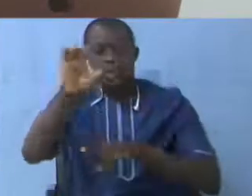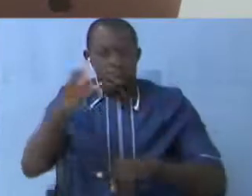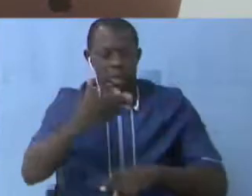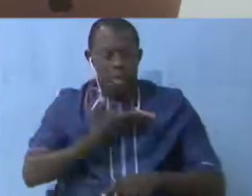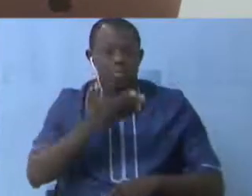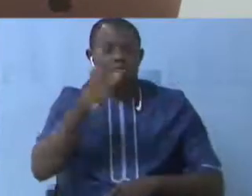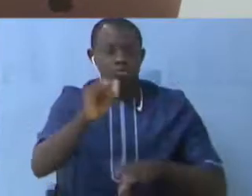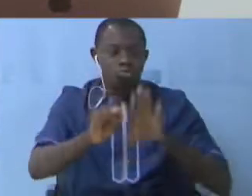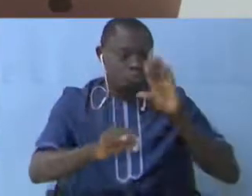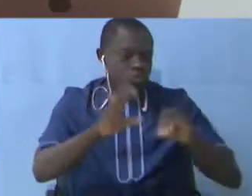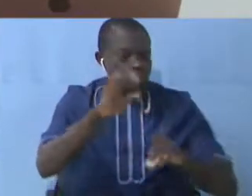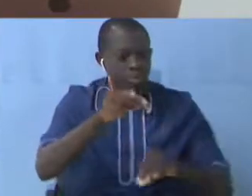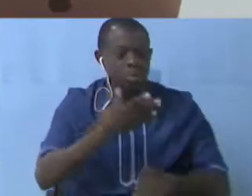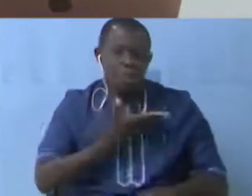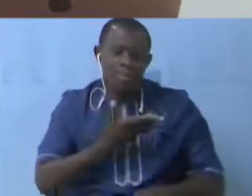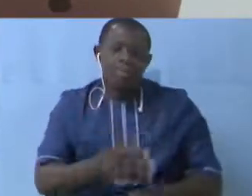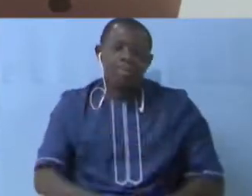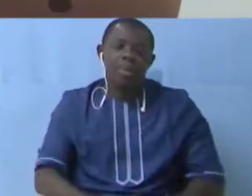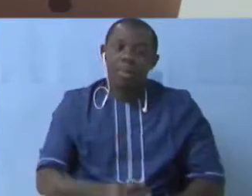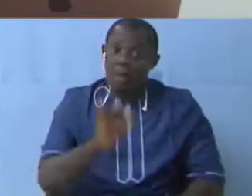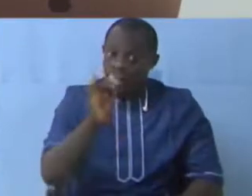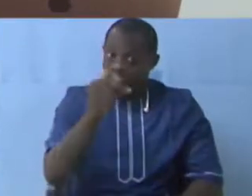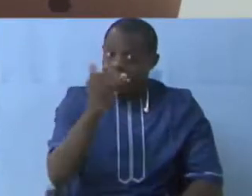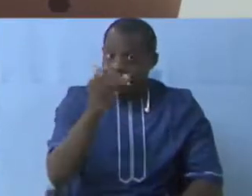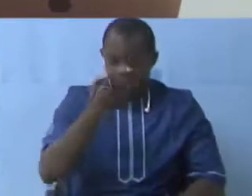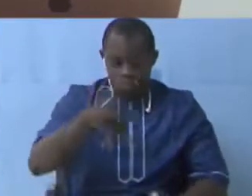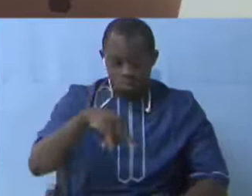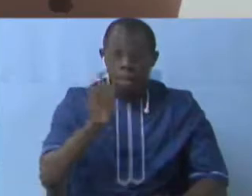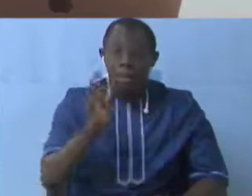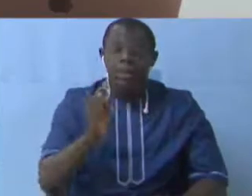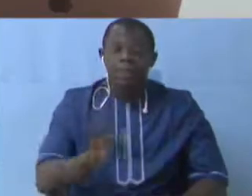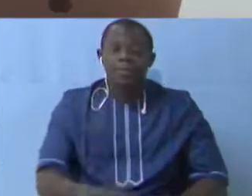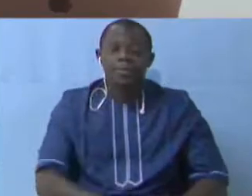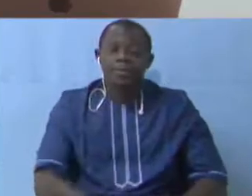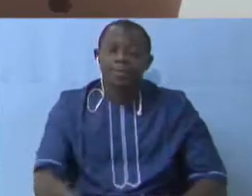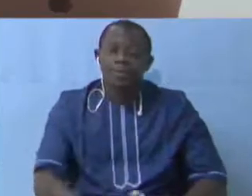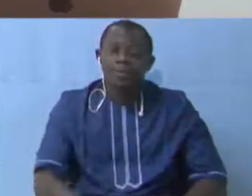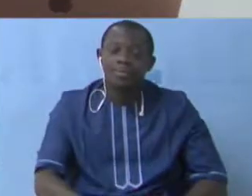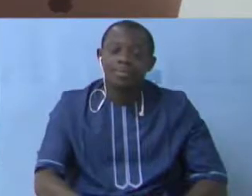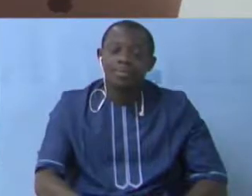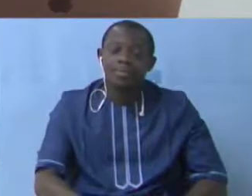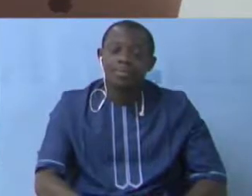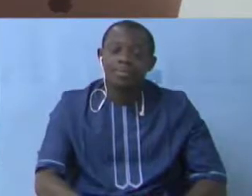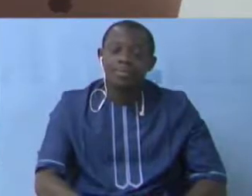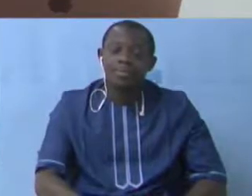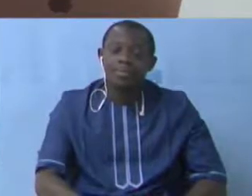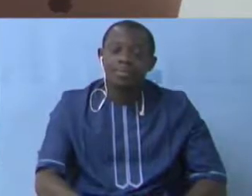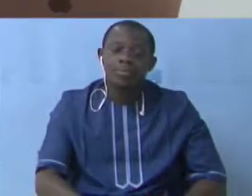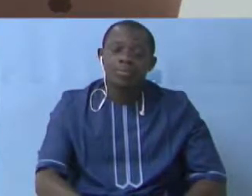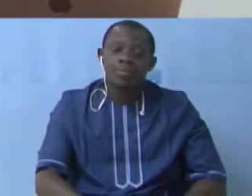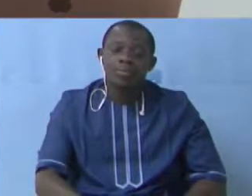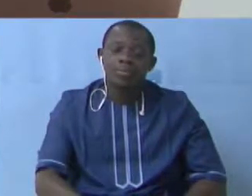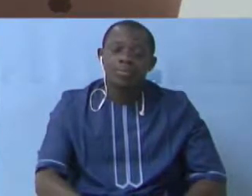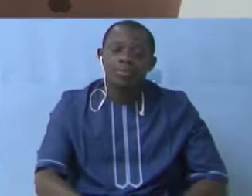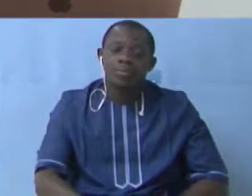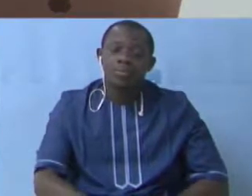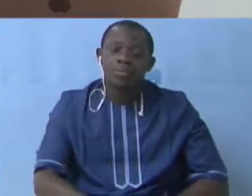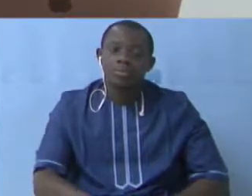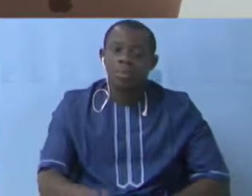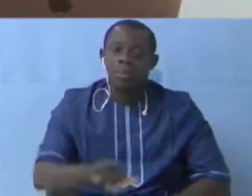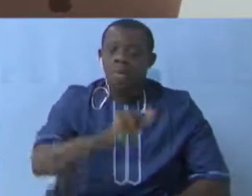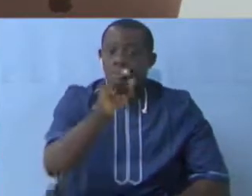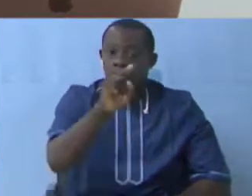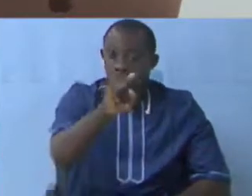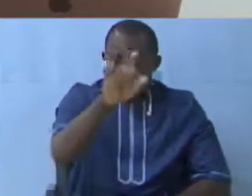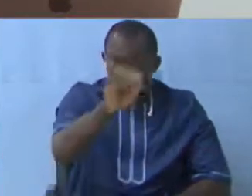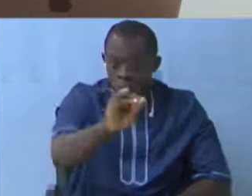nañ ko. yes, that's correct. waaw loolu dëgg la. And you did that not only by the articles, but also by